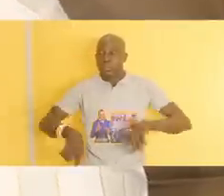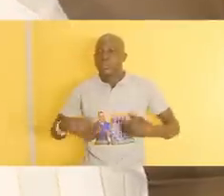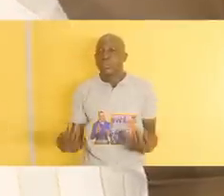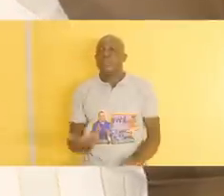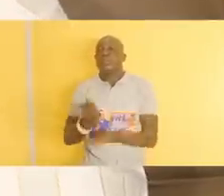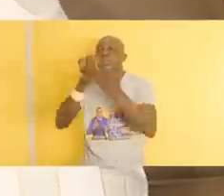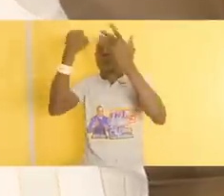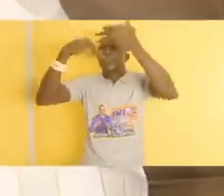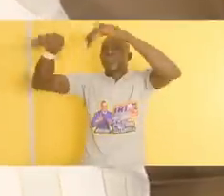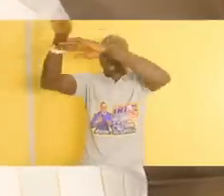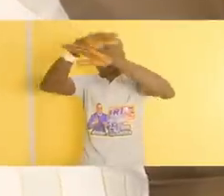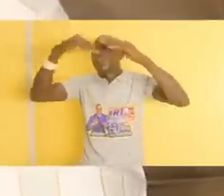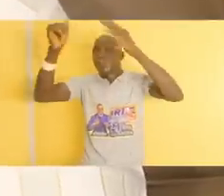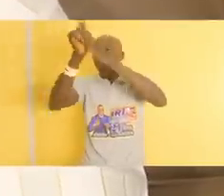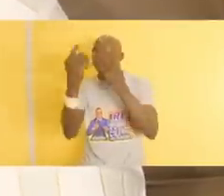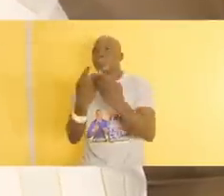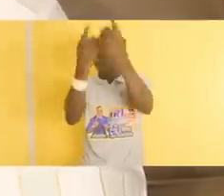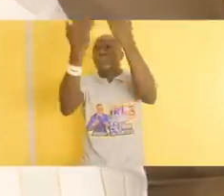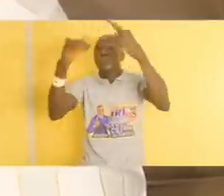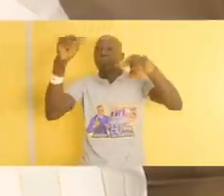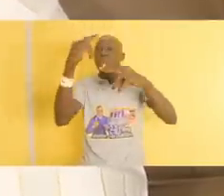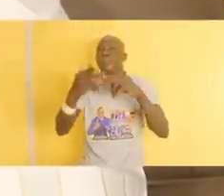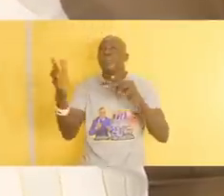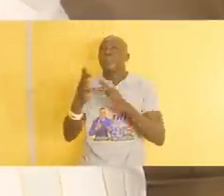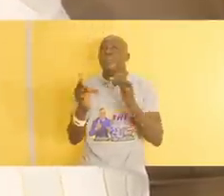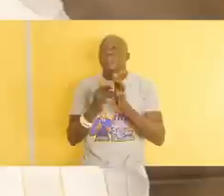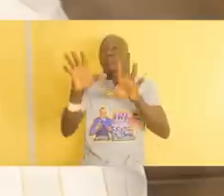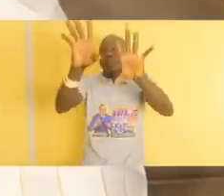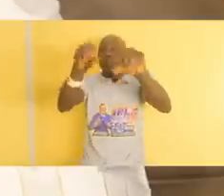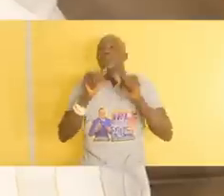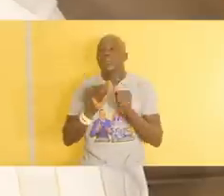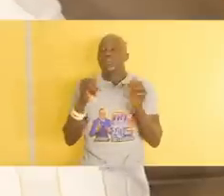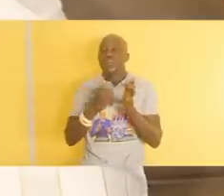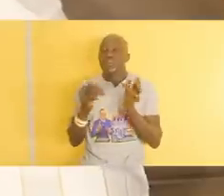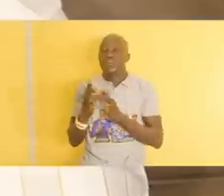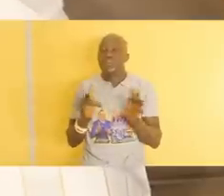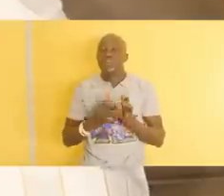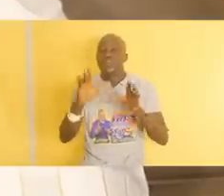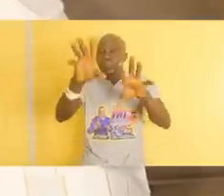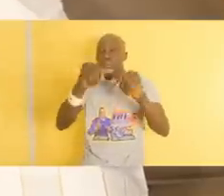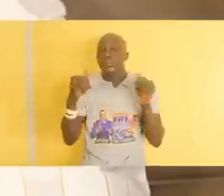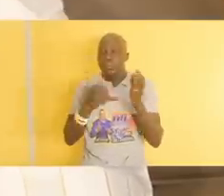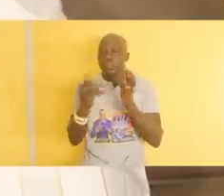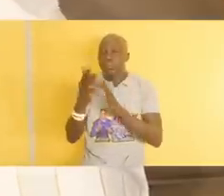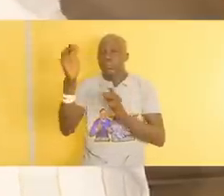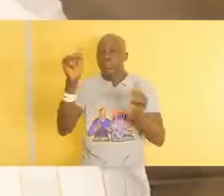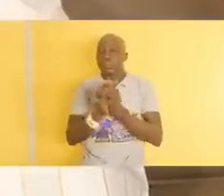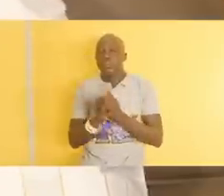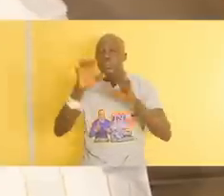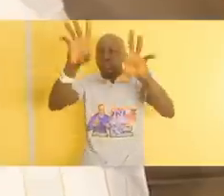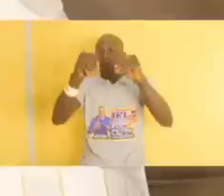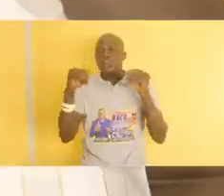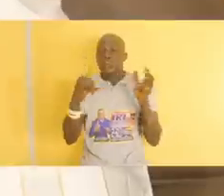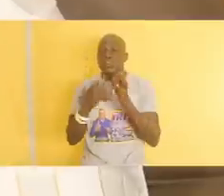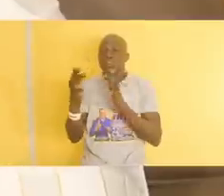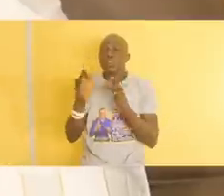lo wa toke wa. Have divine help. Ni oruko Jesu. In the name of Jesus. O ya ma gba. Receive yours. O ya gba ti e. Yes. O ya